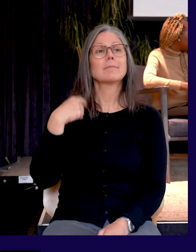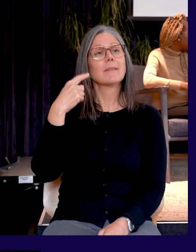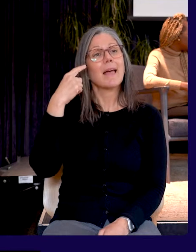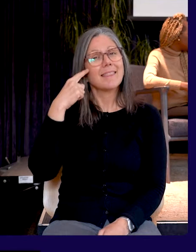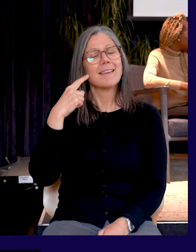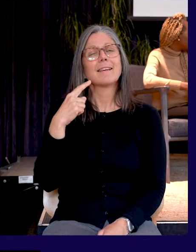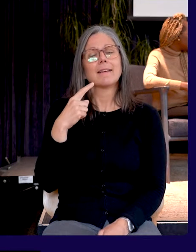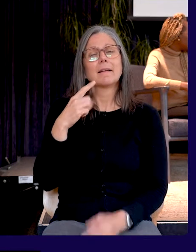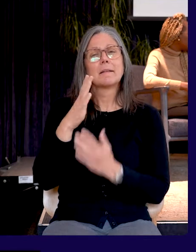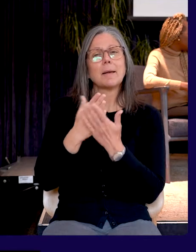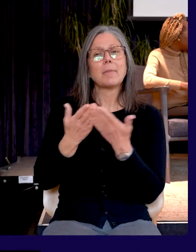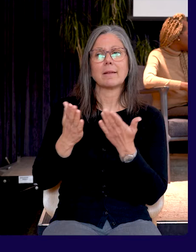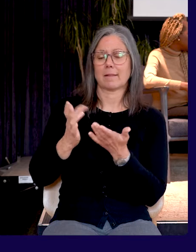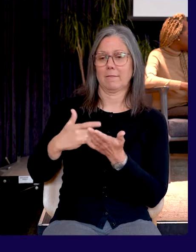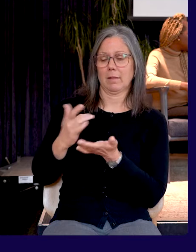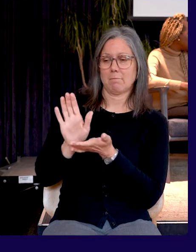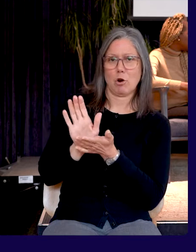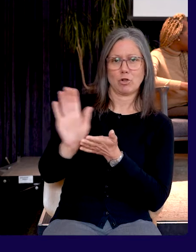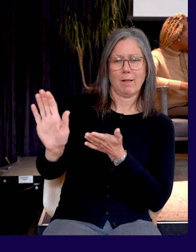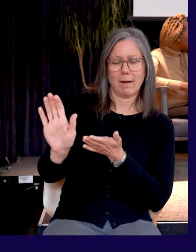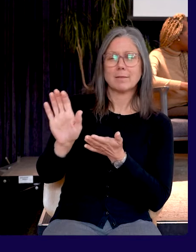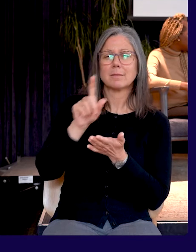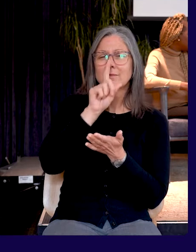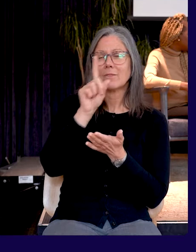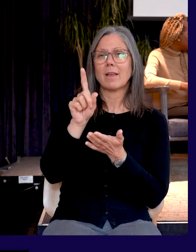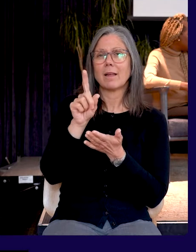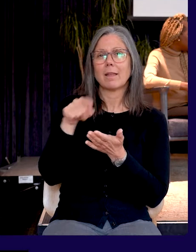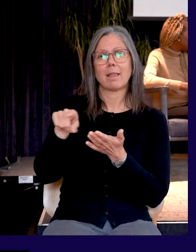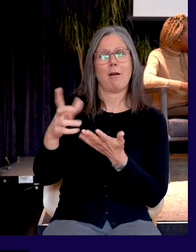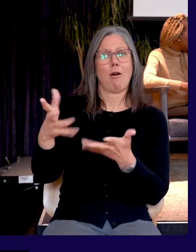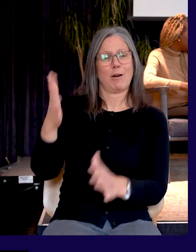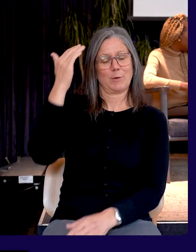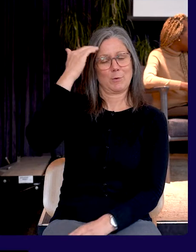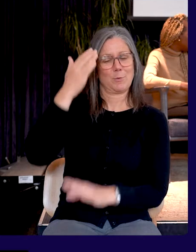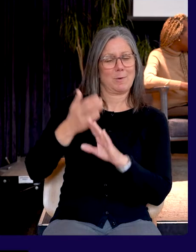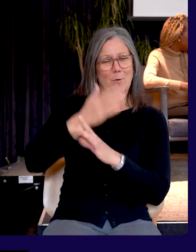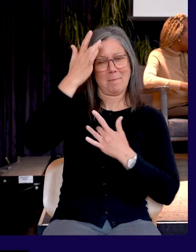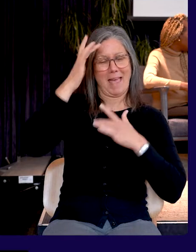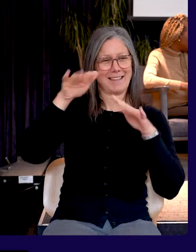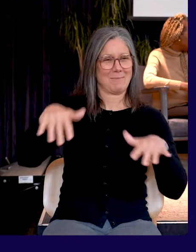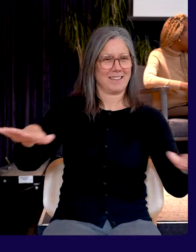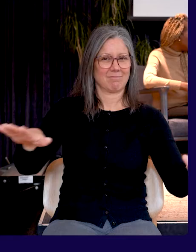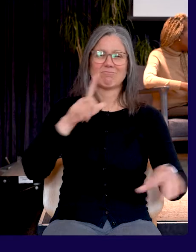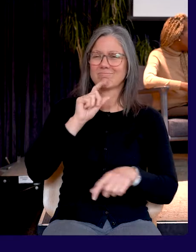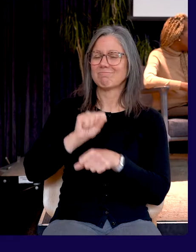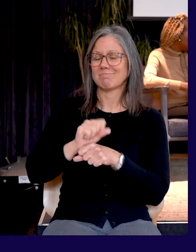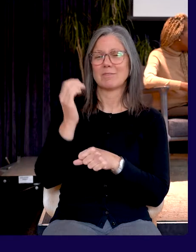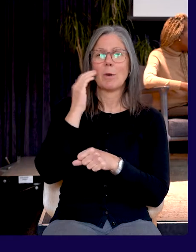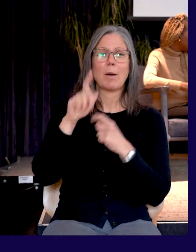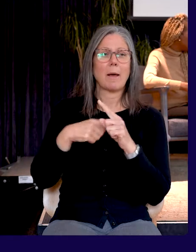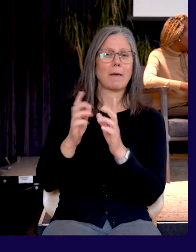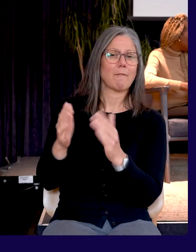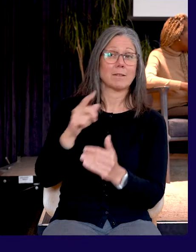some things that people in marginalized identities broadly knew before the pandemic to be true about the office, aka that it